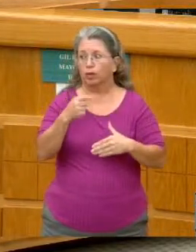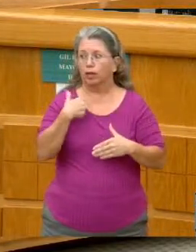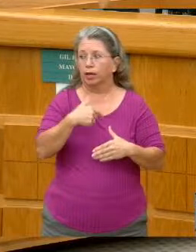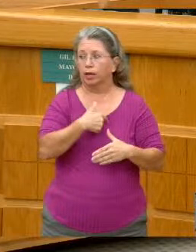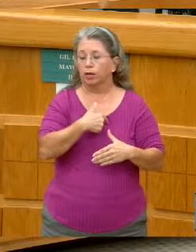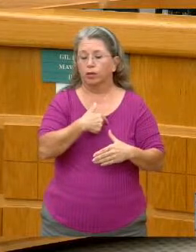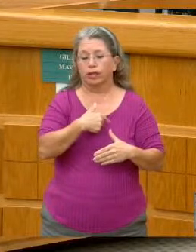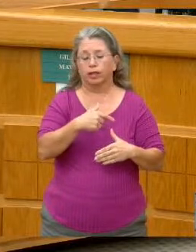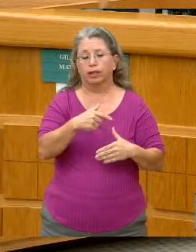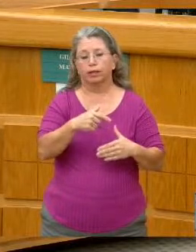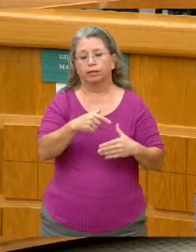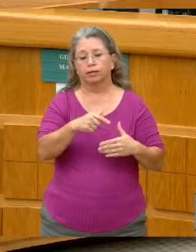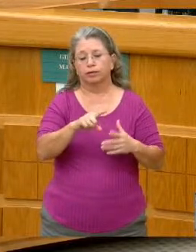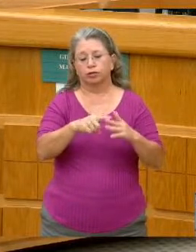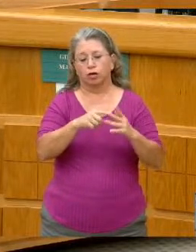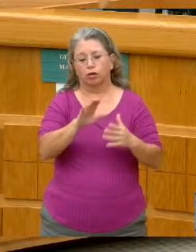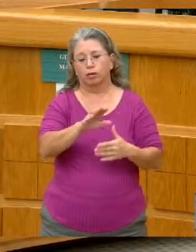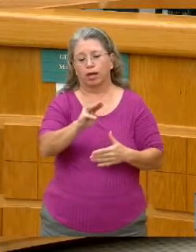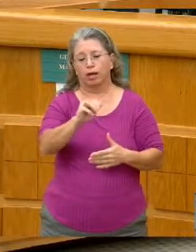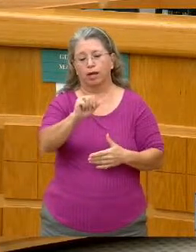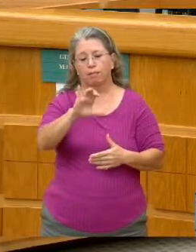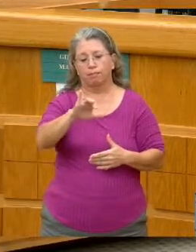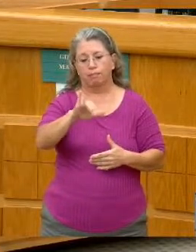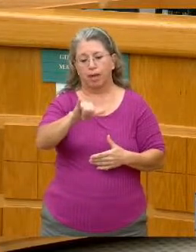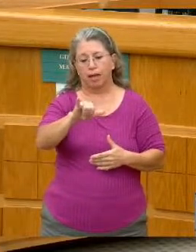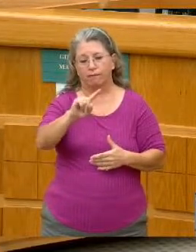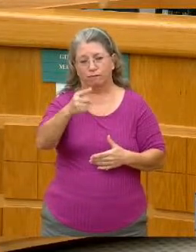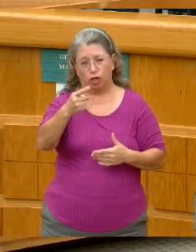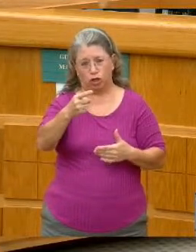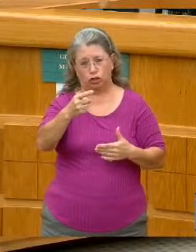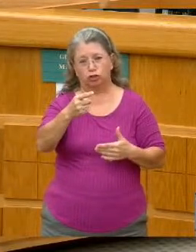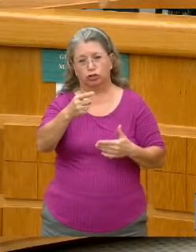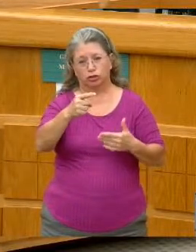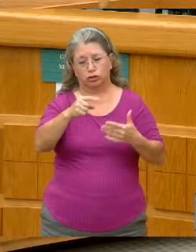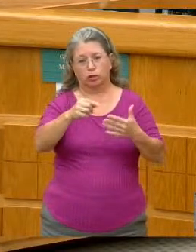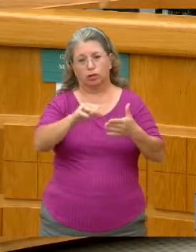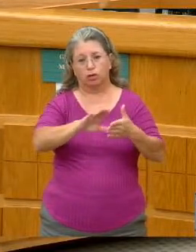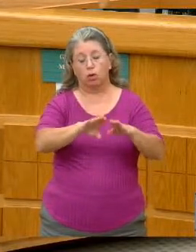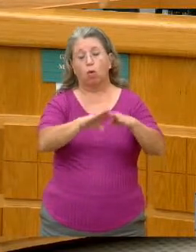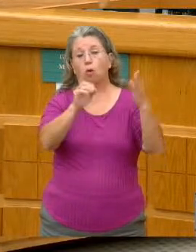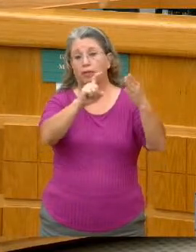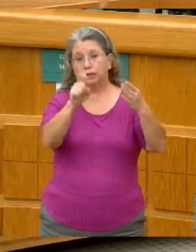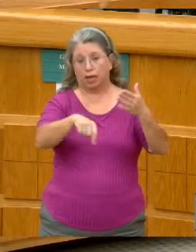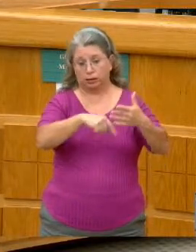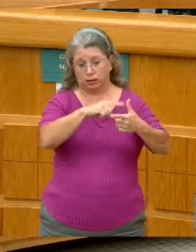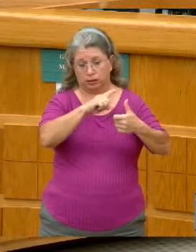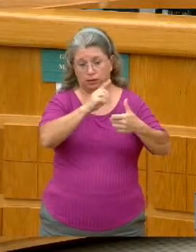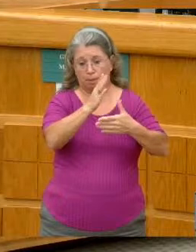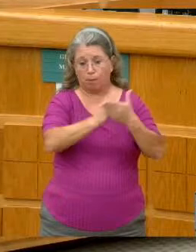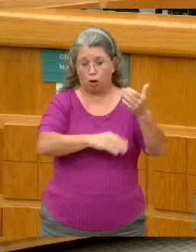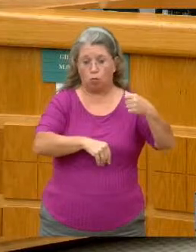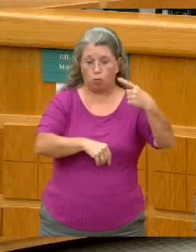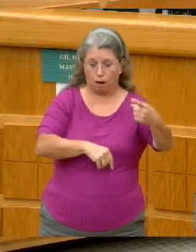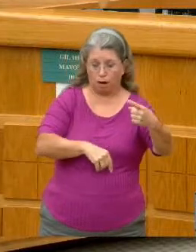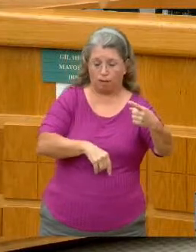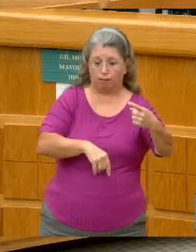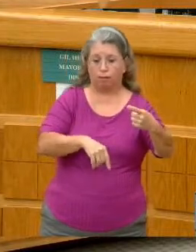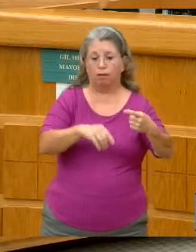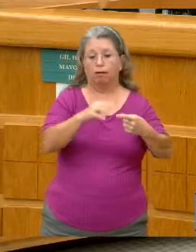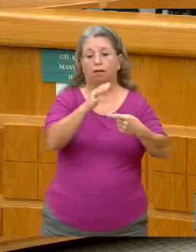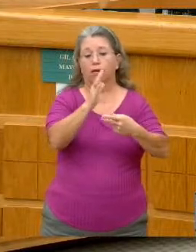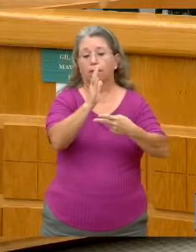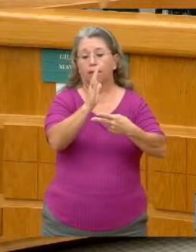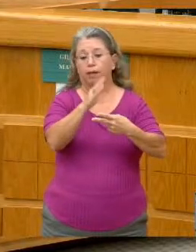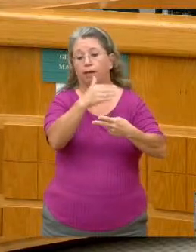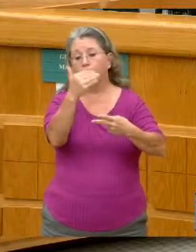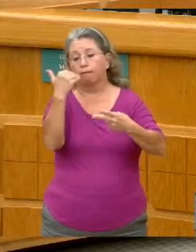1st approximately, then Open Texas Phase 2, Open Texas Phase 3. Open Texas